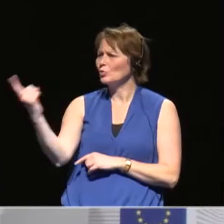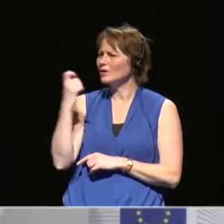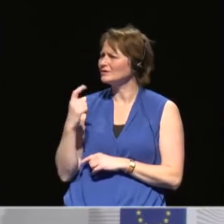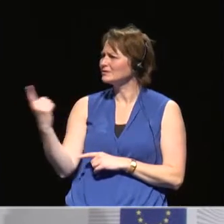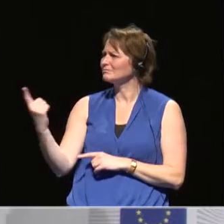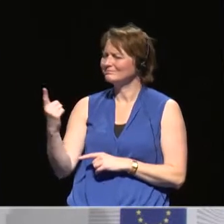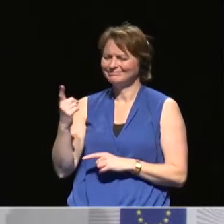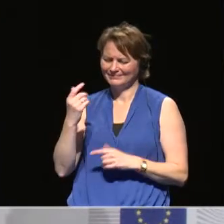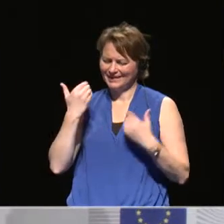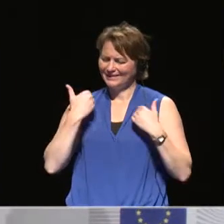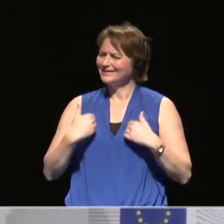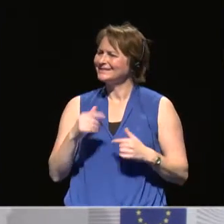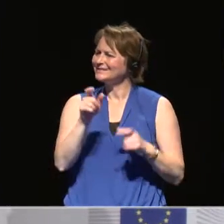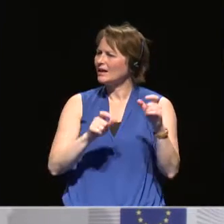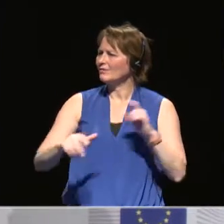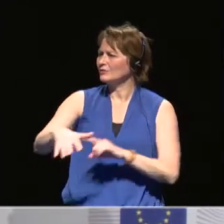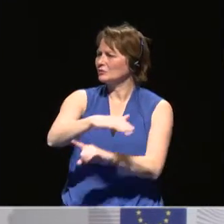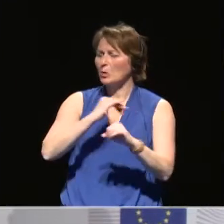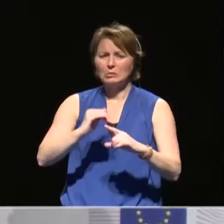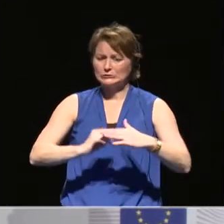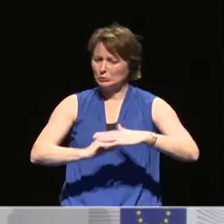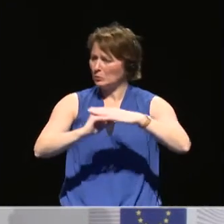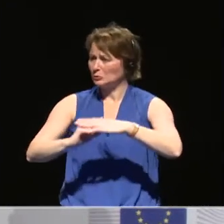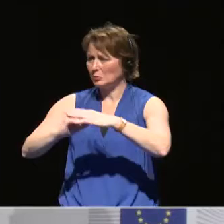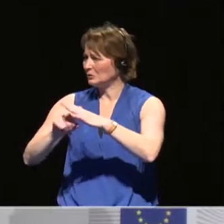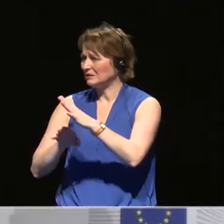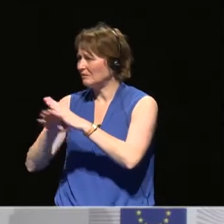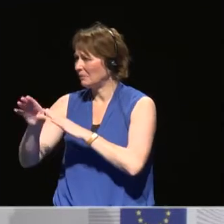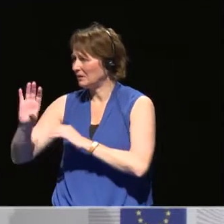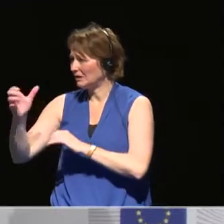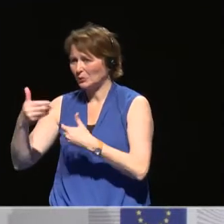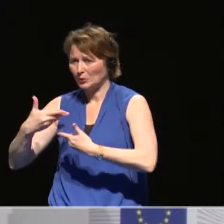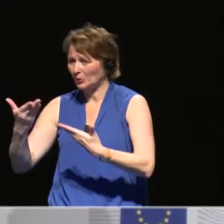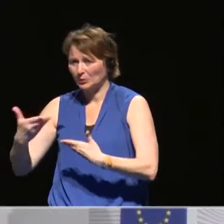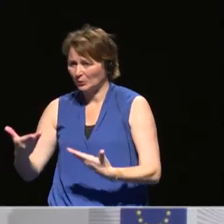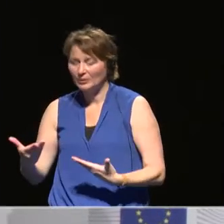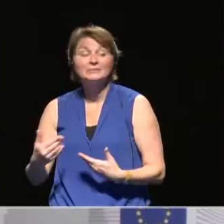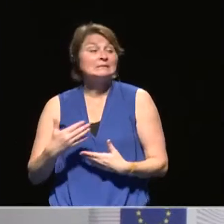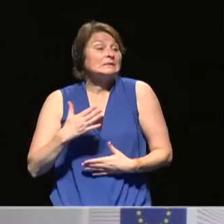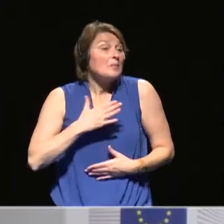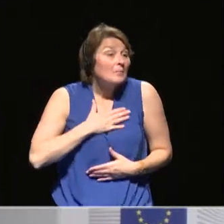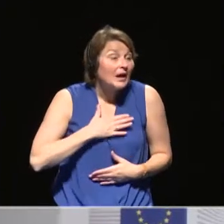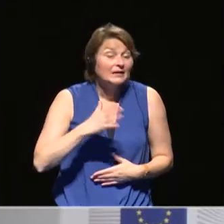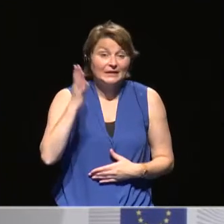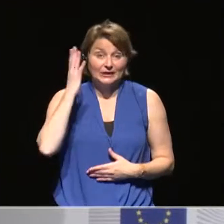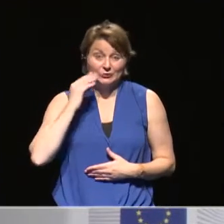being do not get enough support in developing countries. I think one of the reasons is that quite often in my experience is